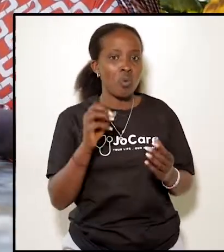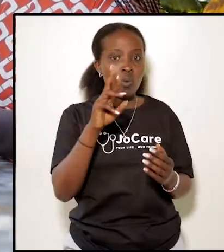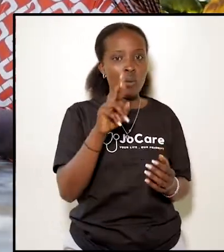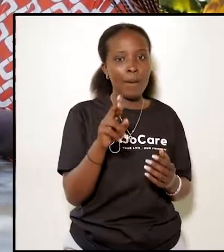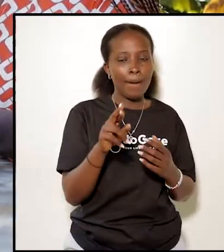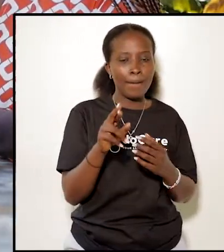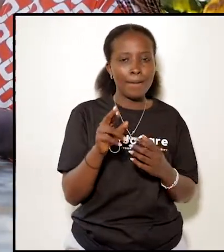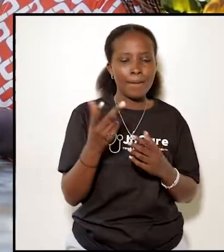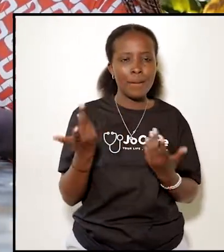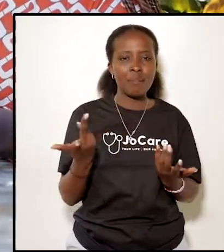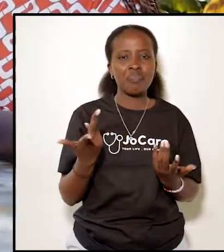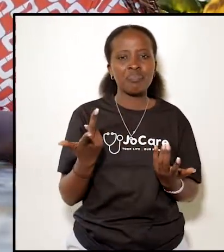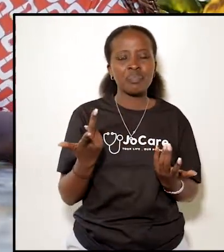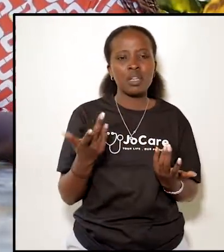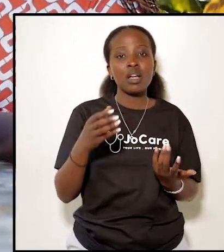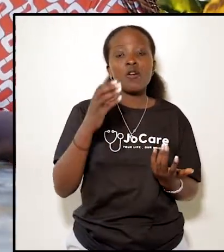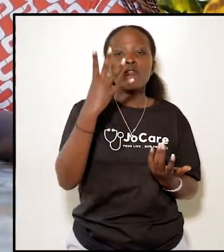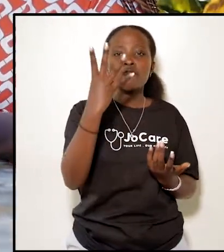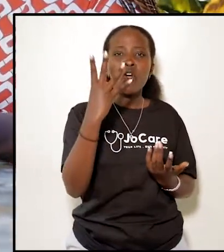in